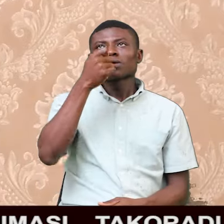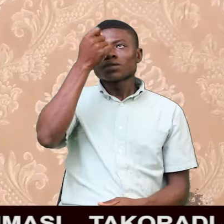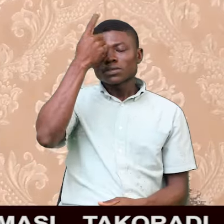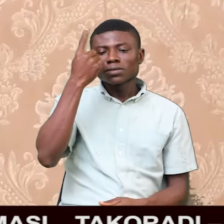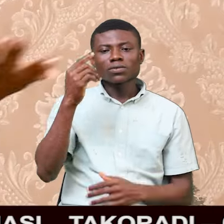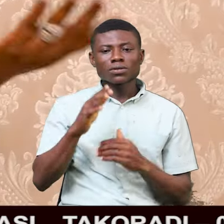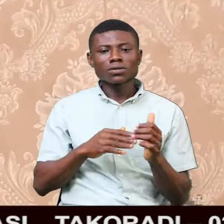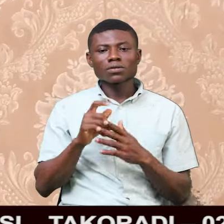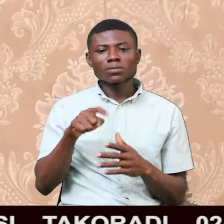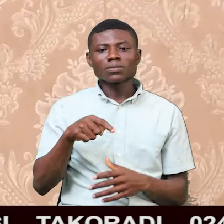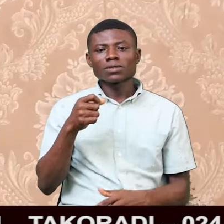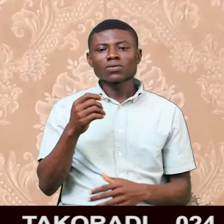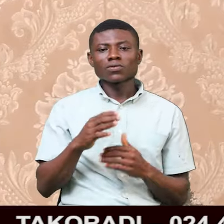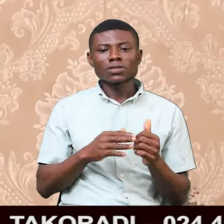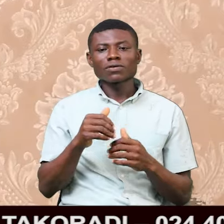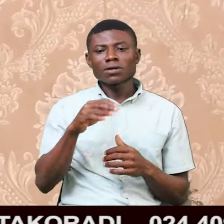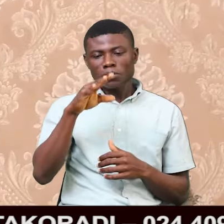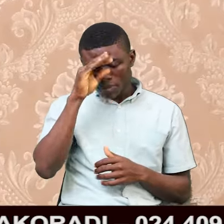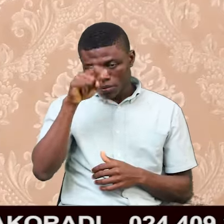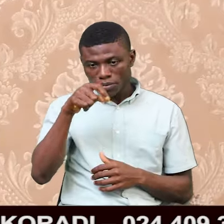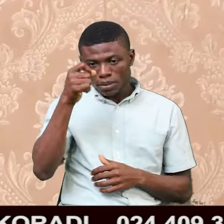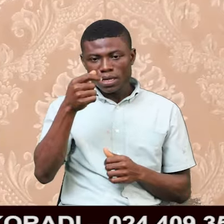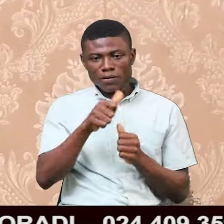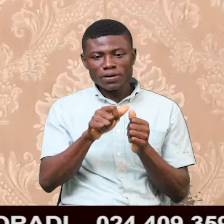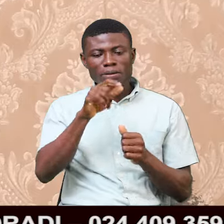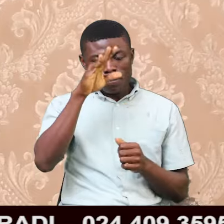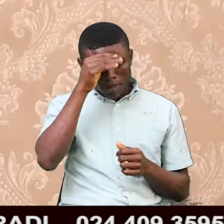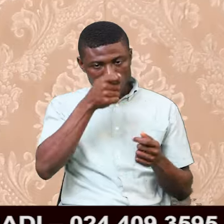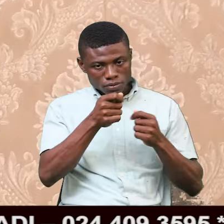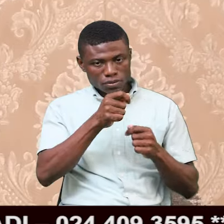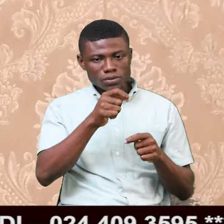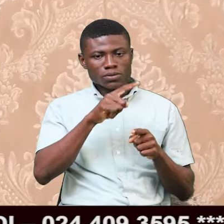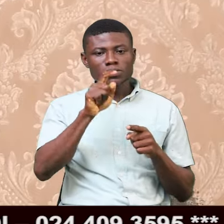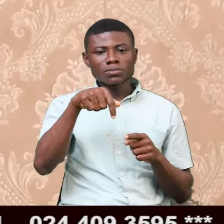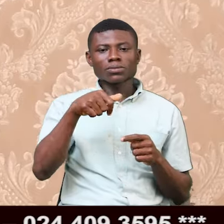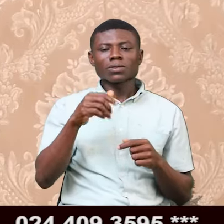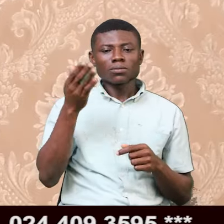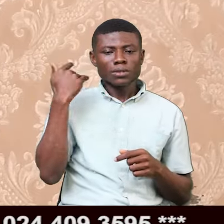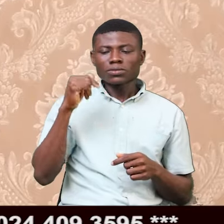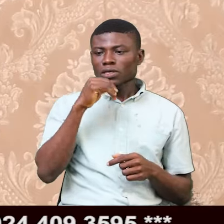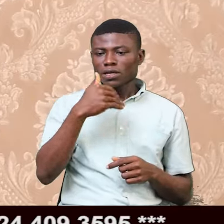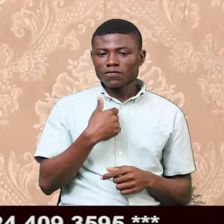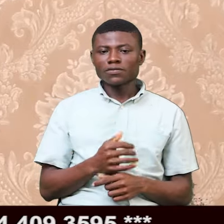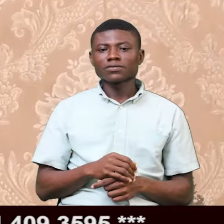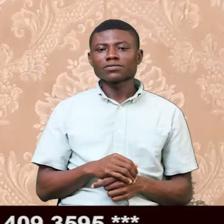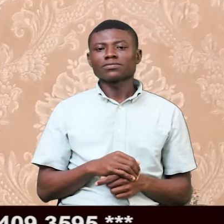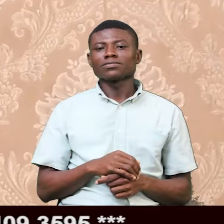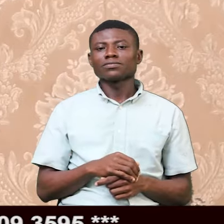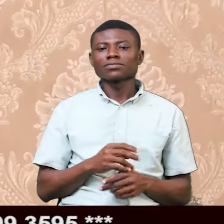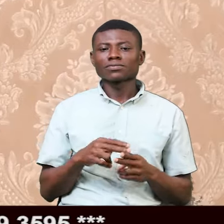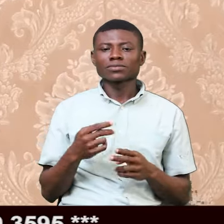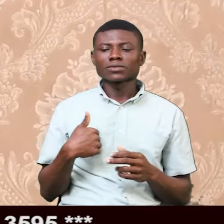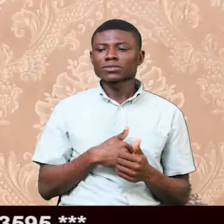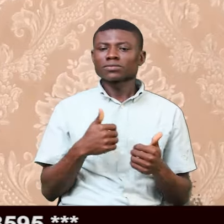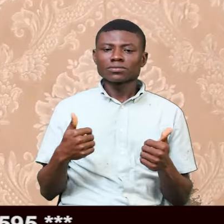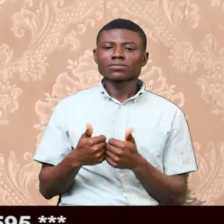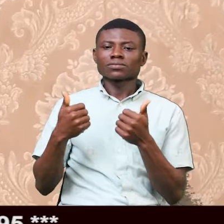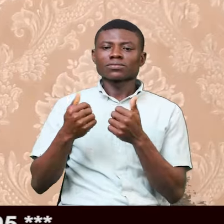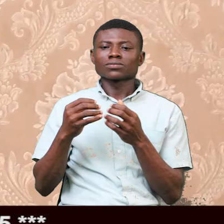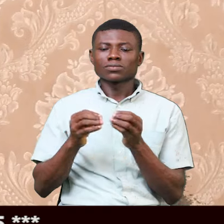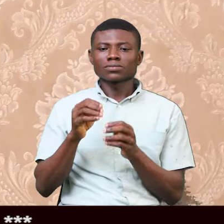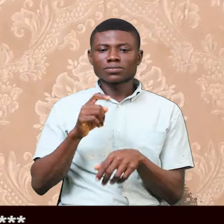oti bia o se be me di uso o se be ma ye wura na sa nimdie ni ho into ya clash a lot